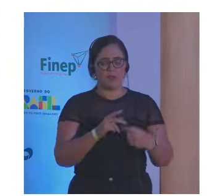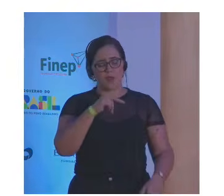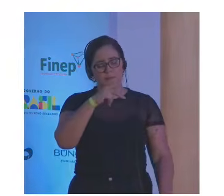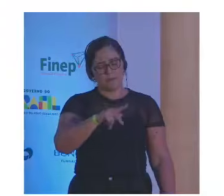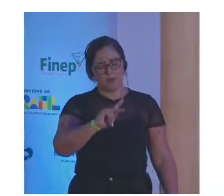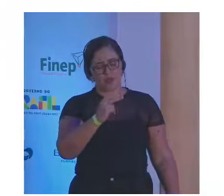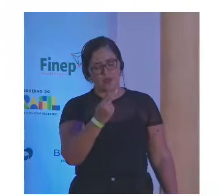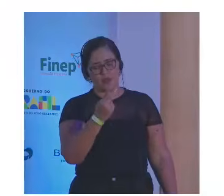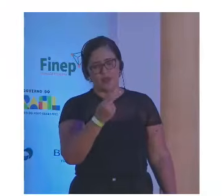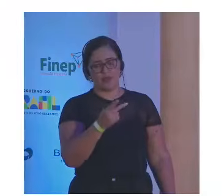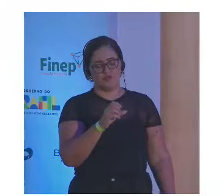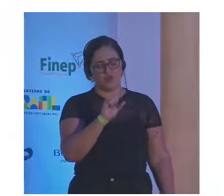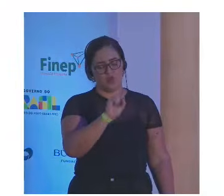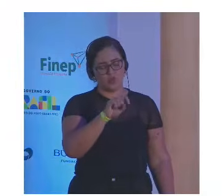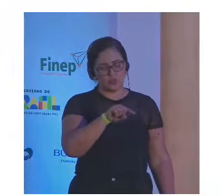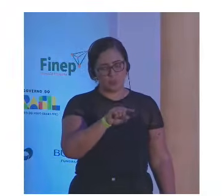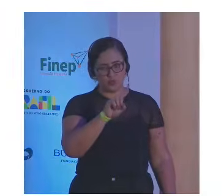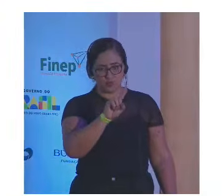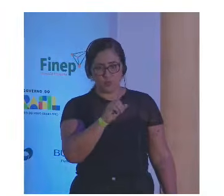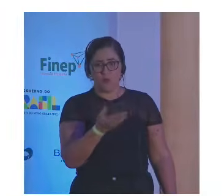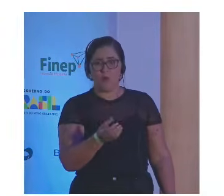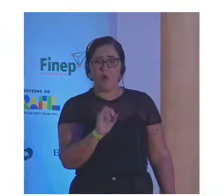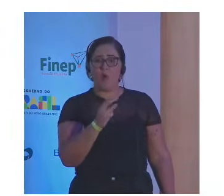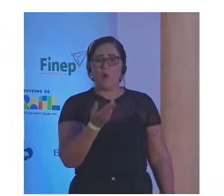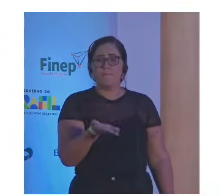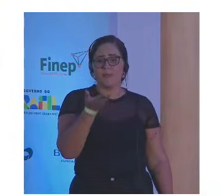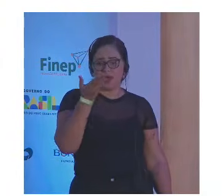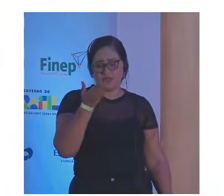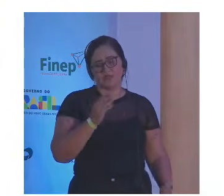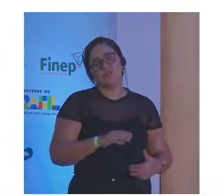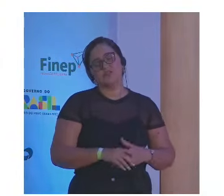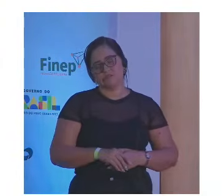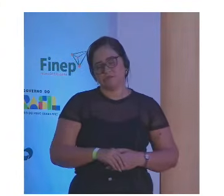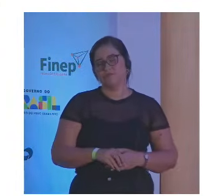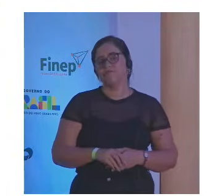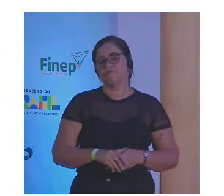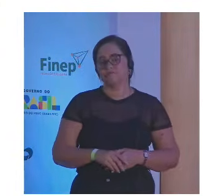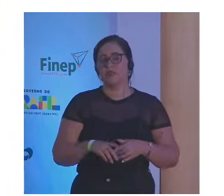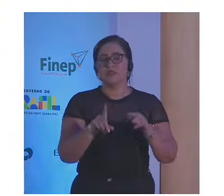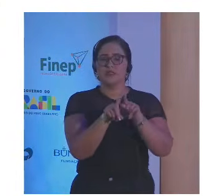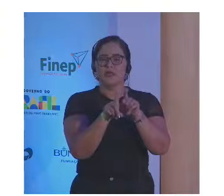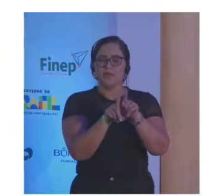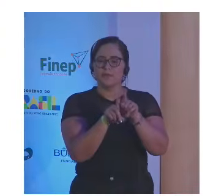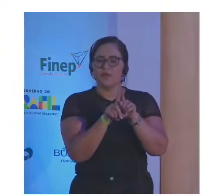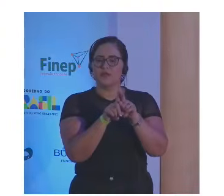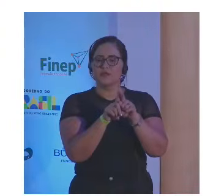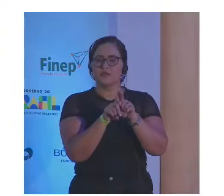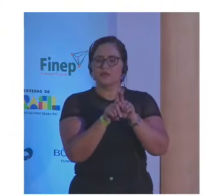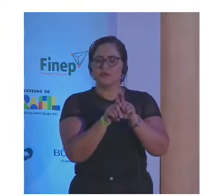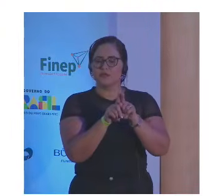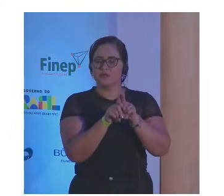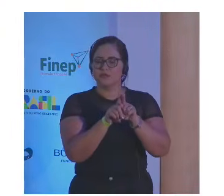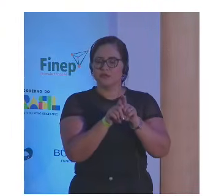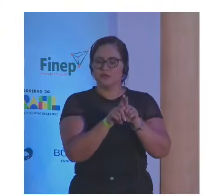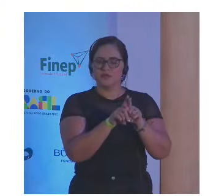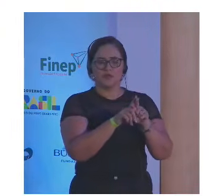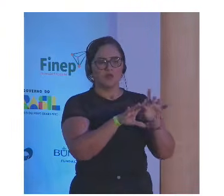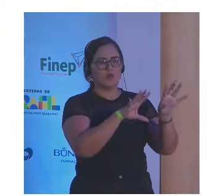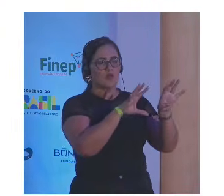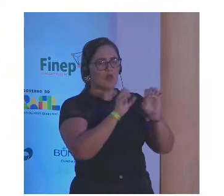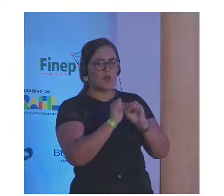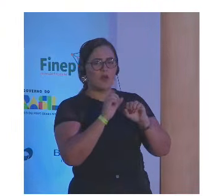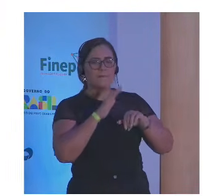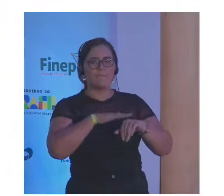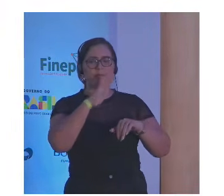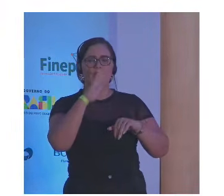8.1 and higher, and the aragonite saturation, WARAG, should be greater than 3. So that's